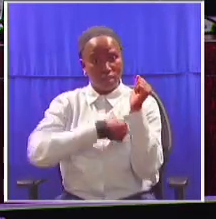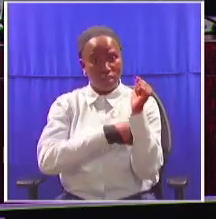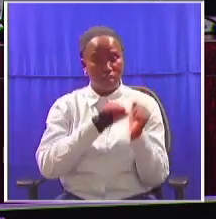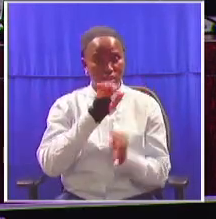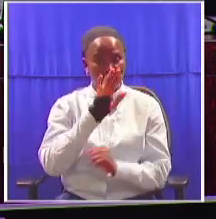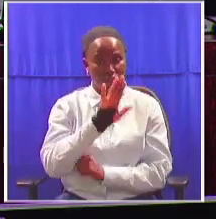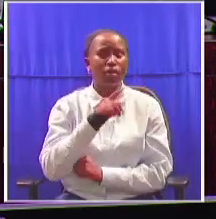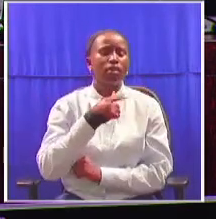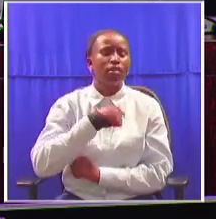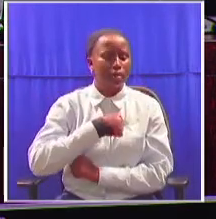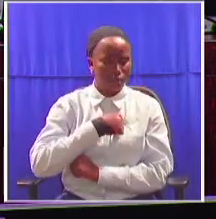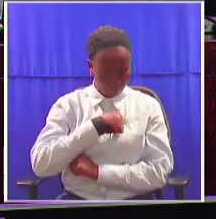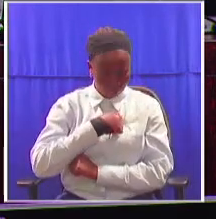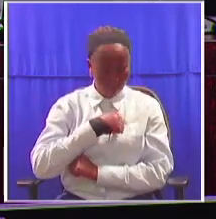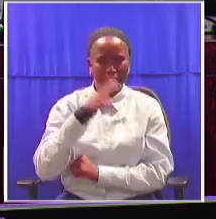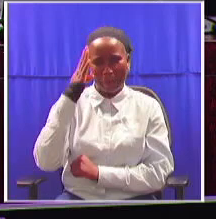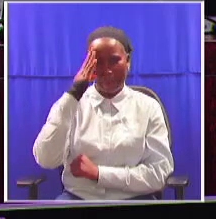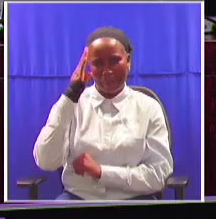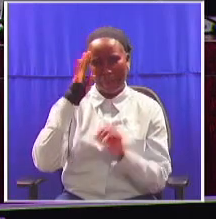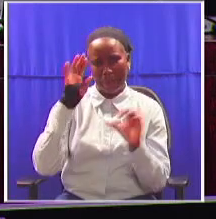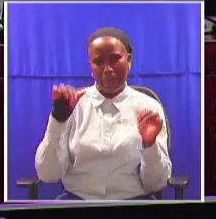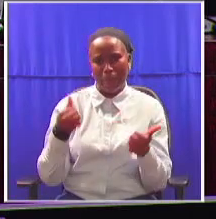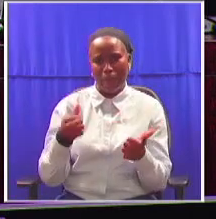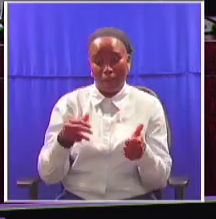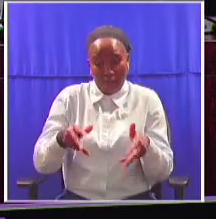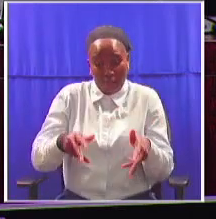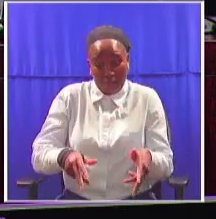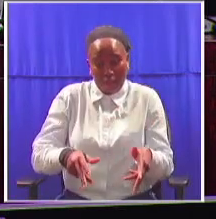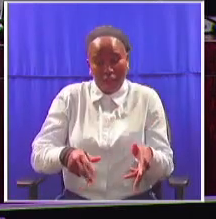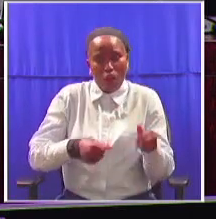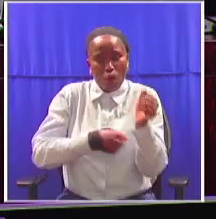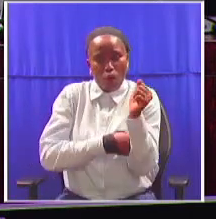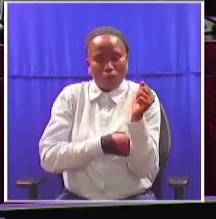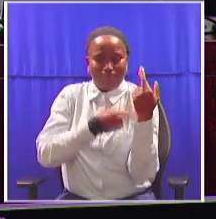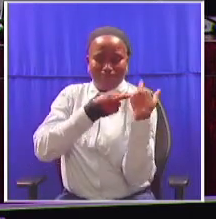of the duty this office carries.